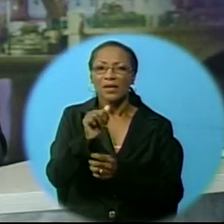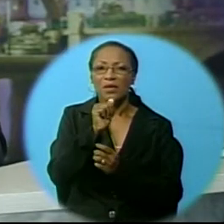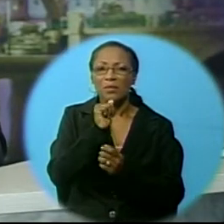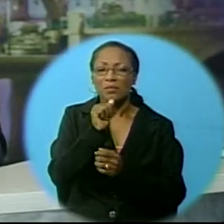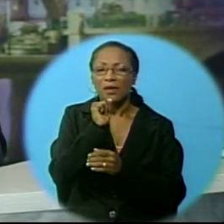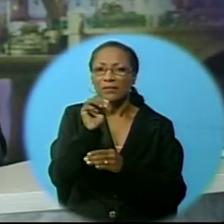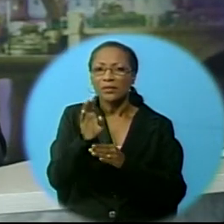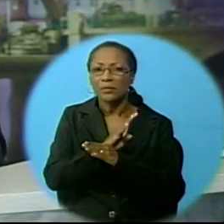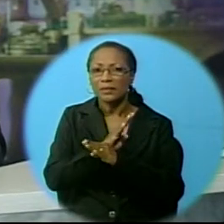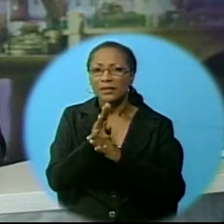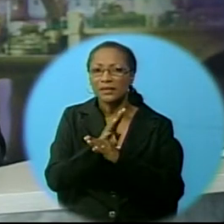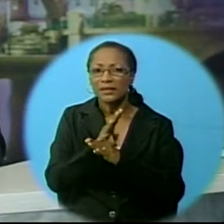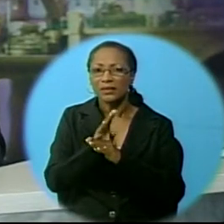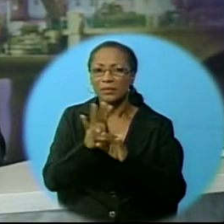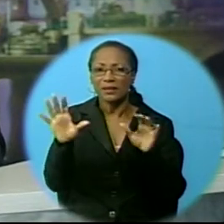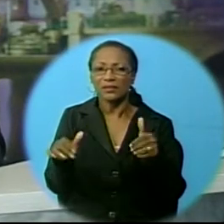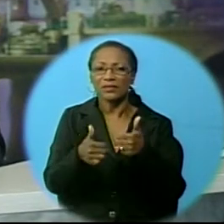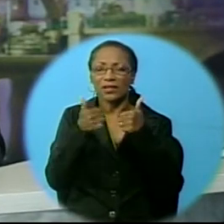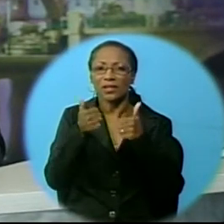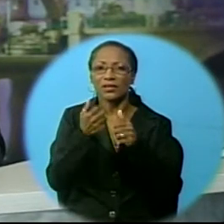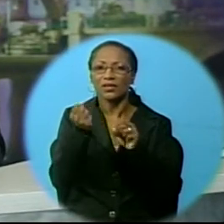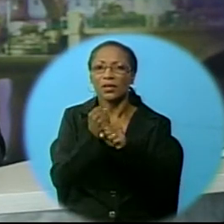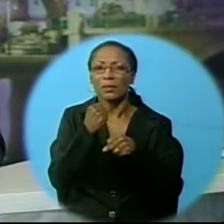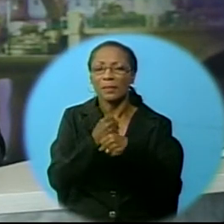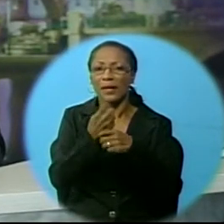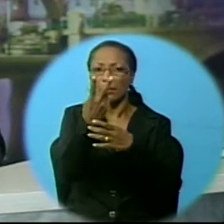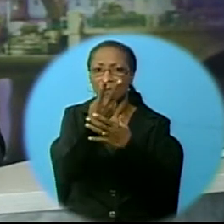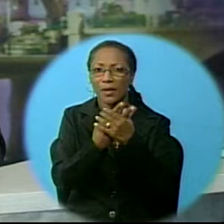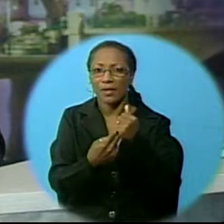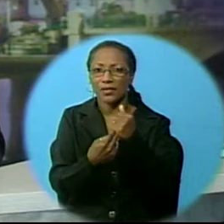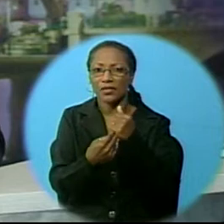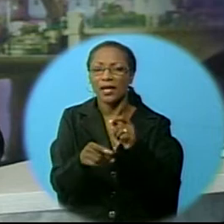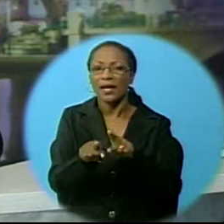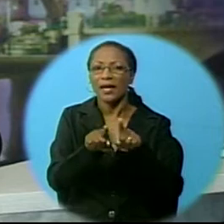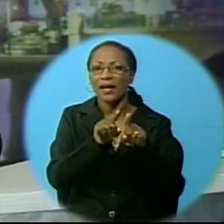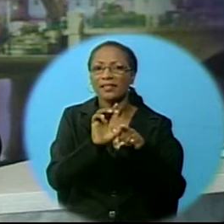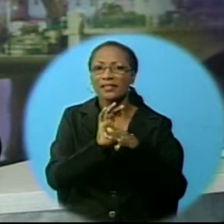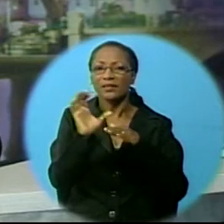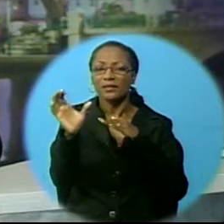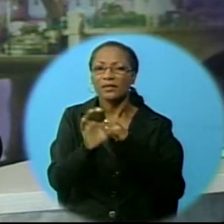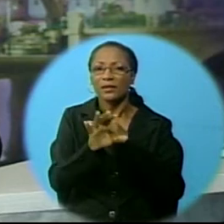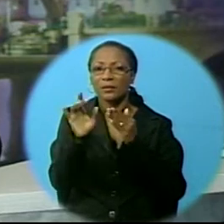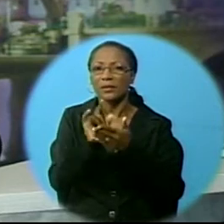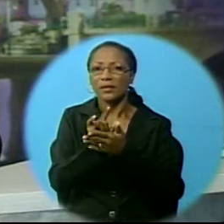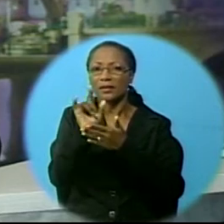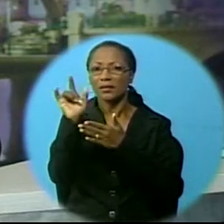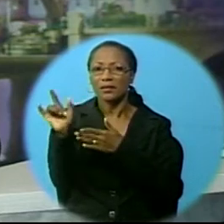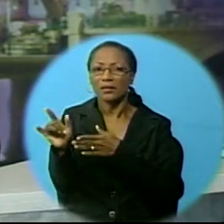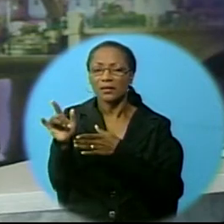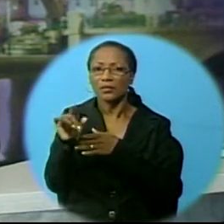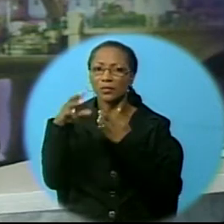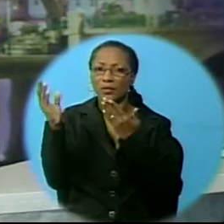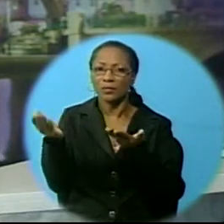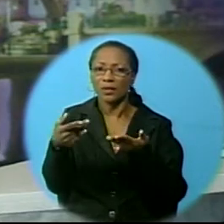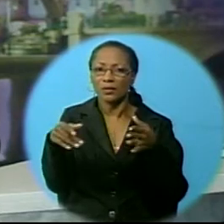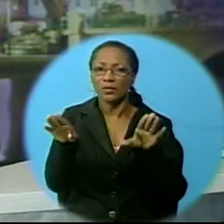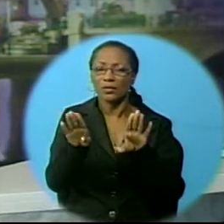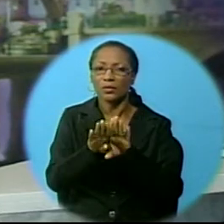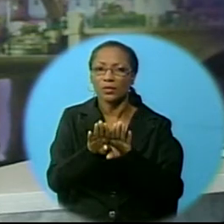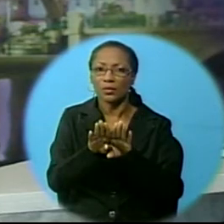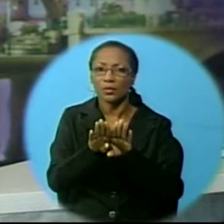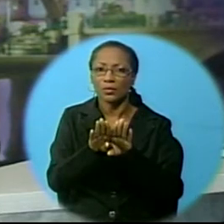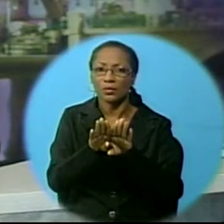private sector officials have been challenged to form partnerships as the Caribbean Exporters Colloquium was brought to a close.